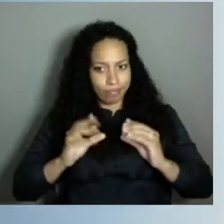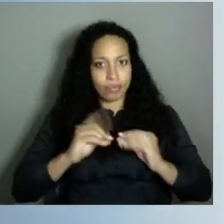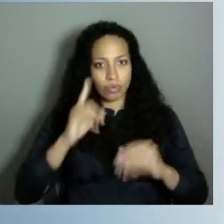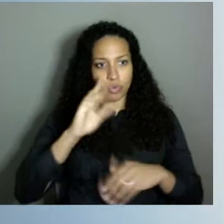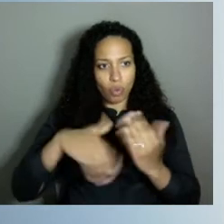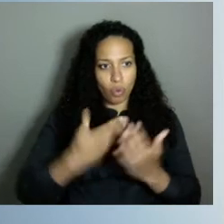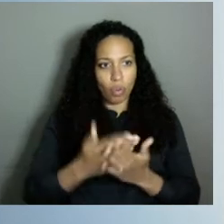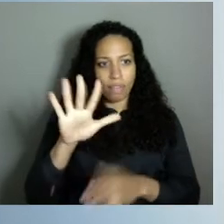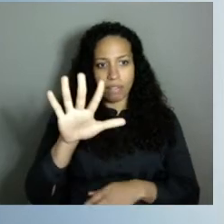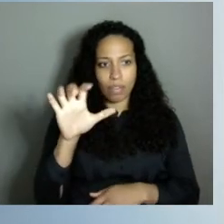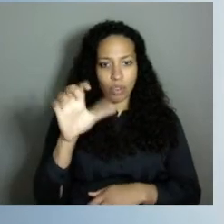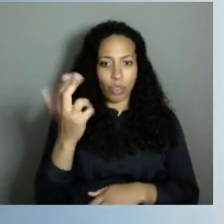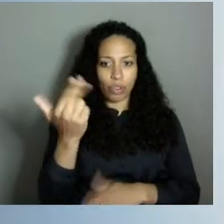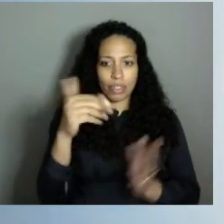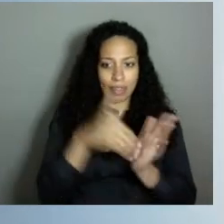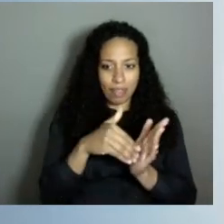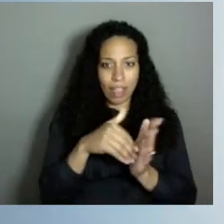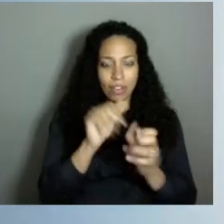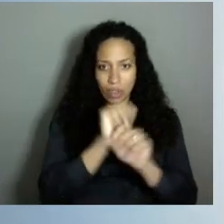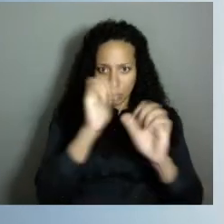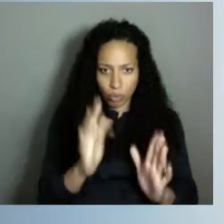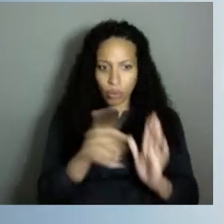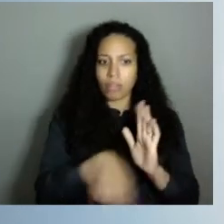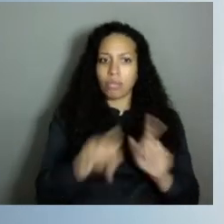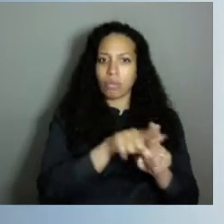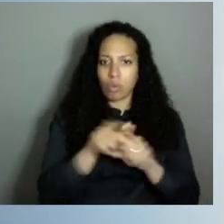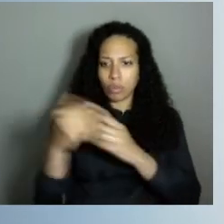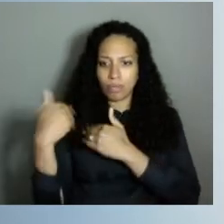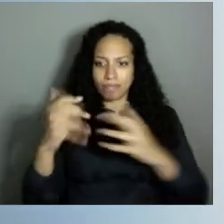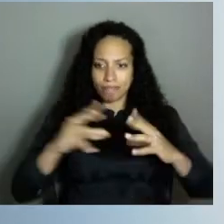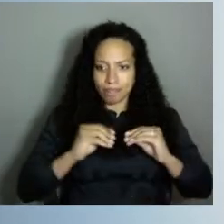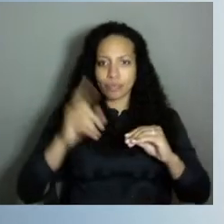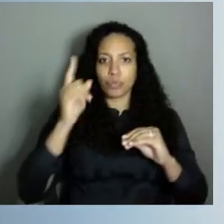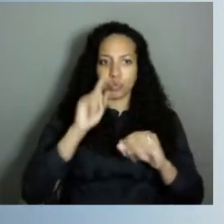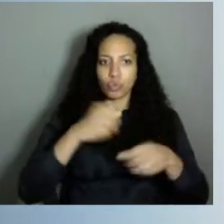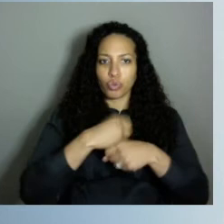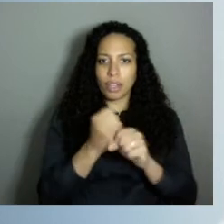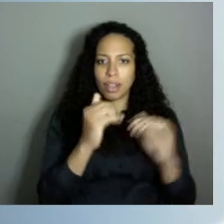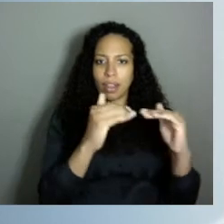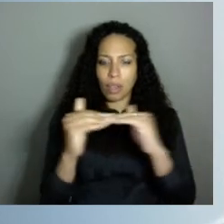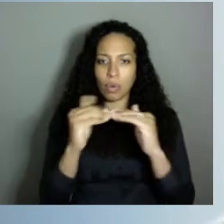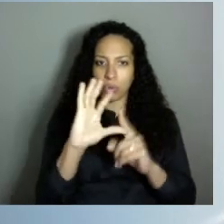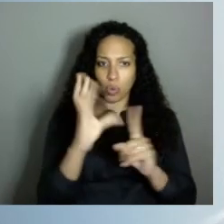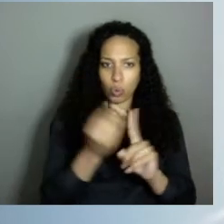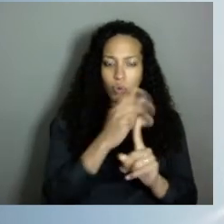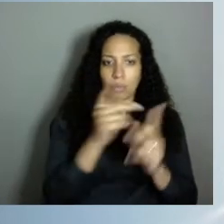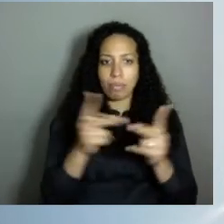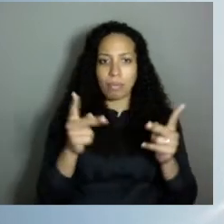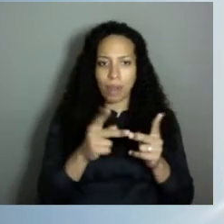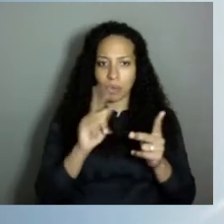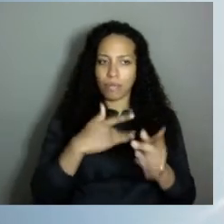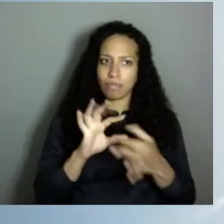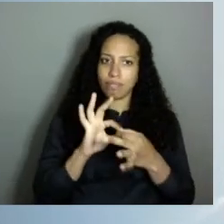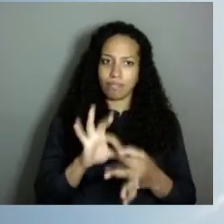513,000 employees accountable for creating an equitable culture and place of belonging. We